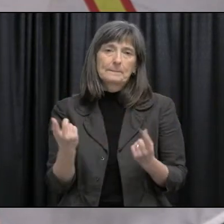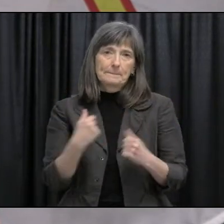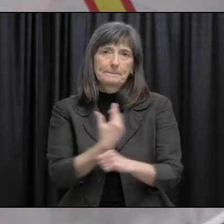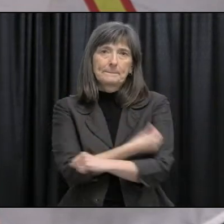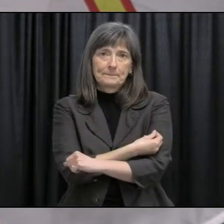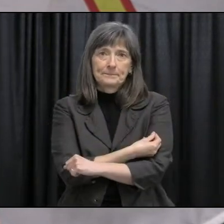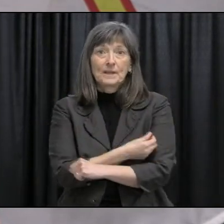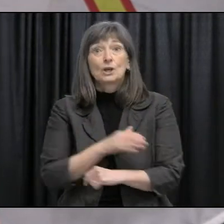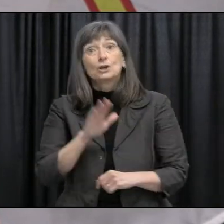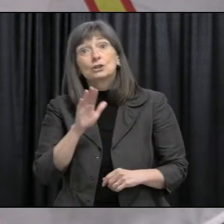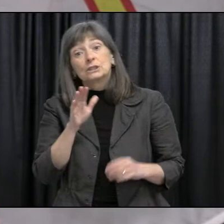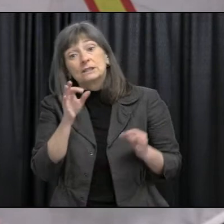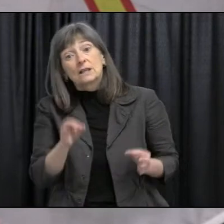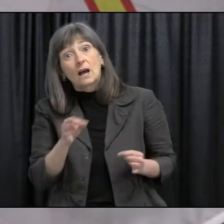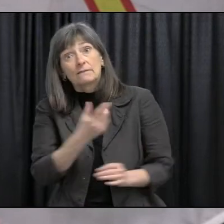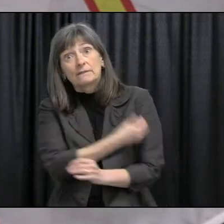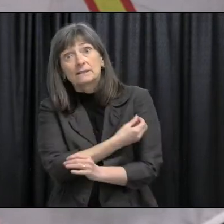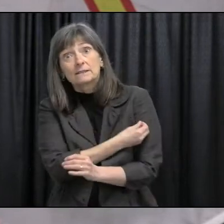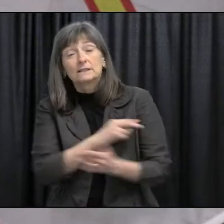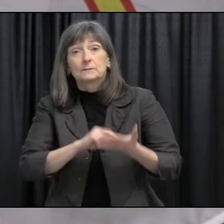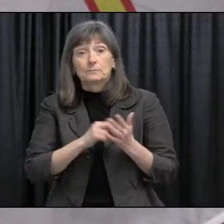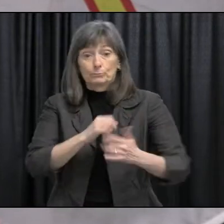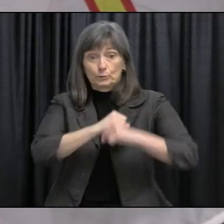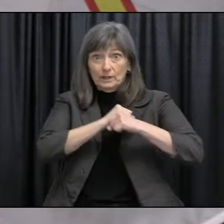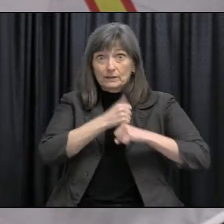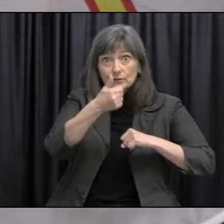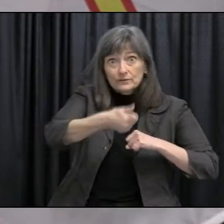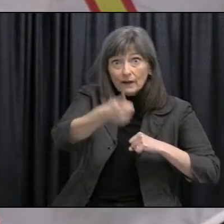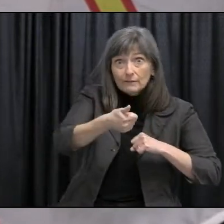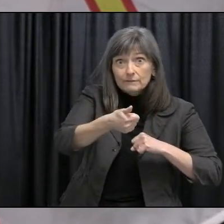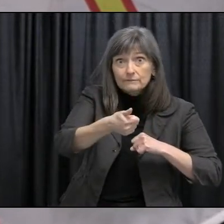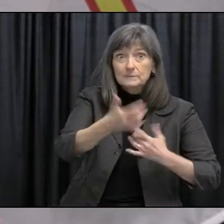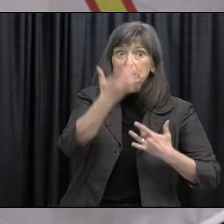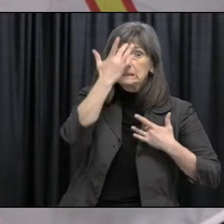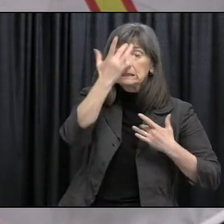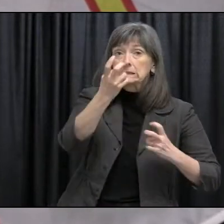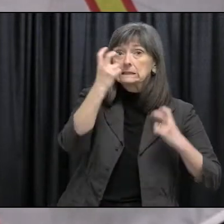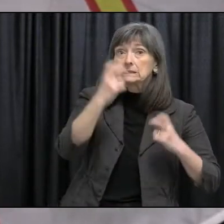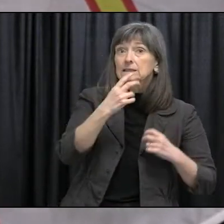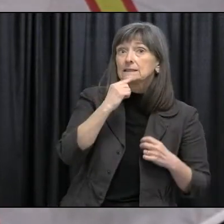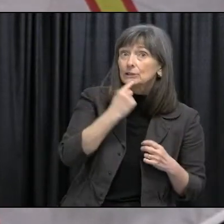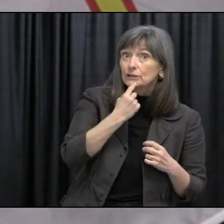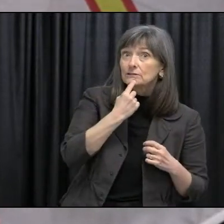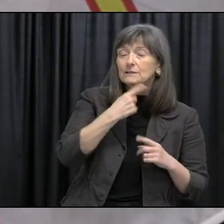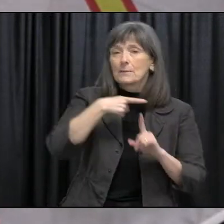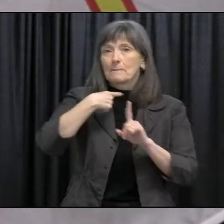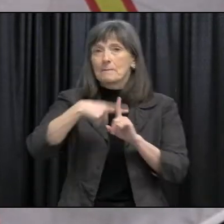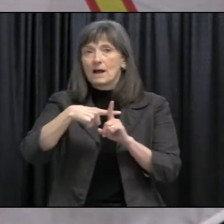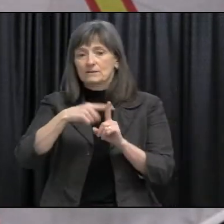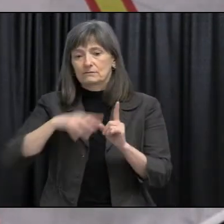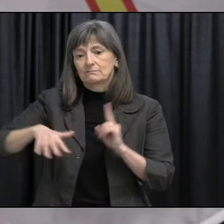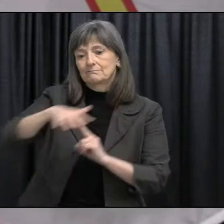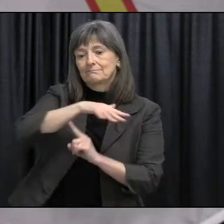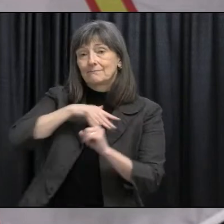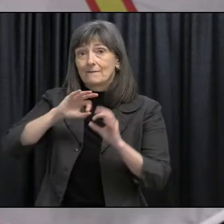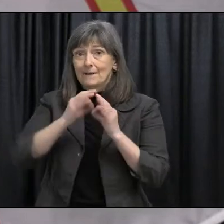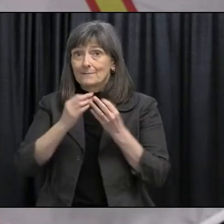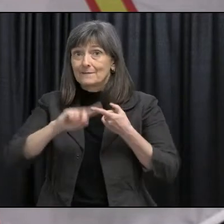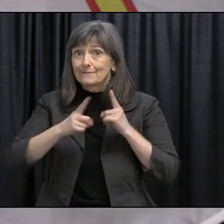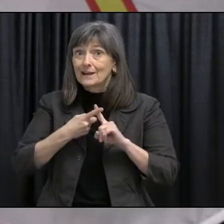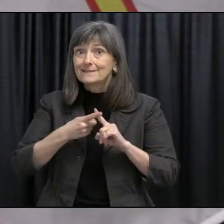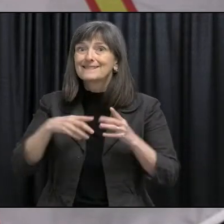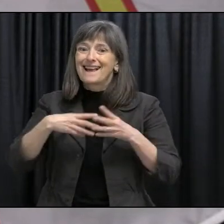to be vaccinated not only protects you from severe illness, it protects those around you, and it protects your community. The more people